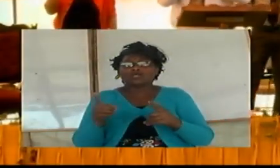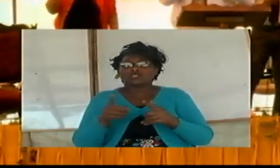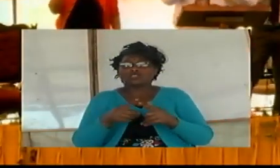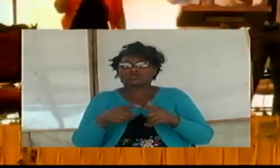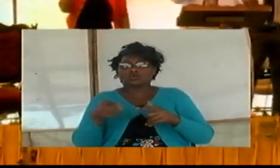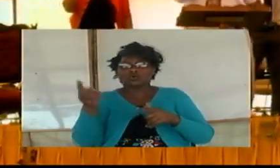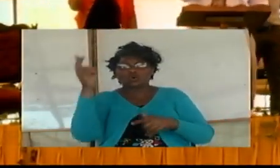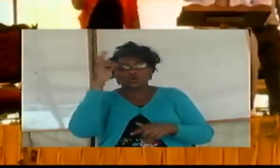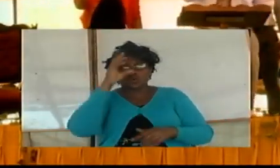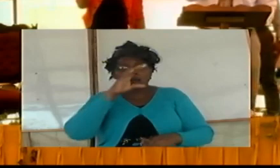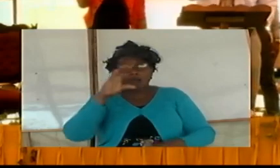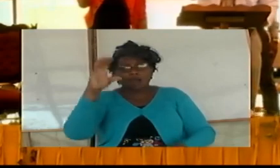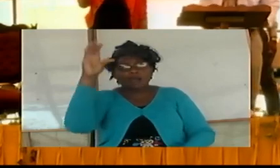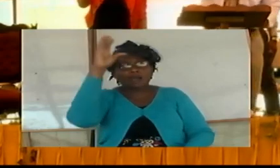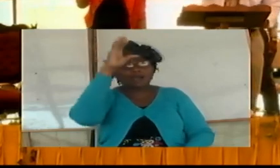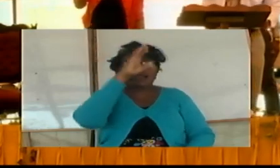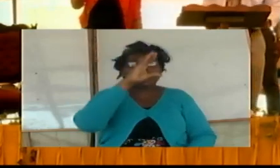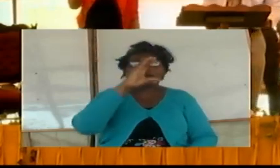oh,